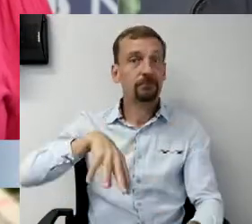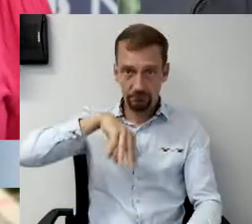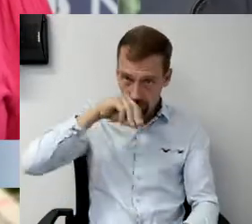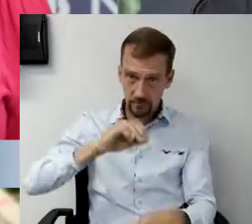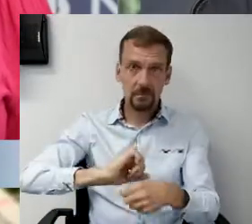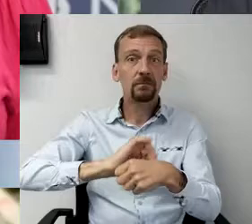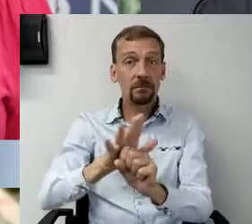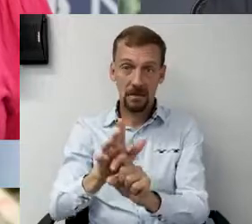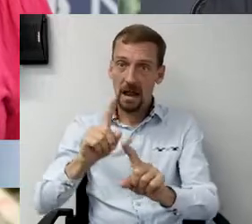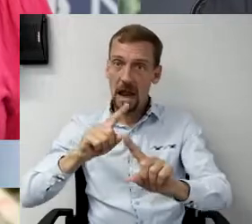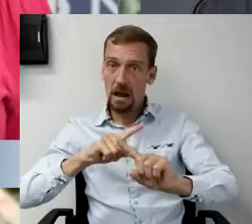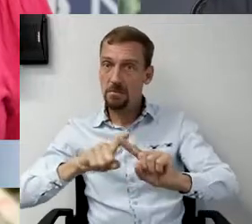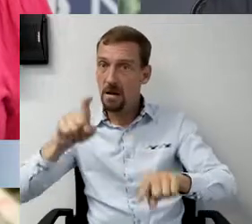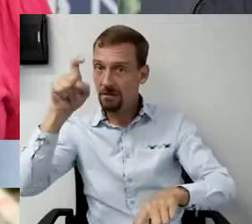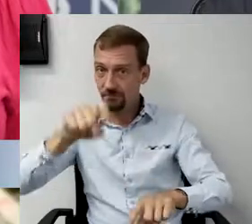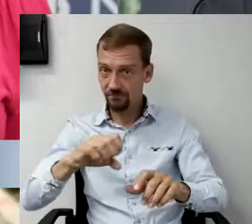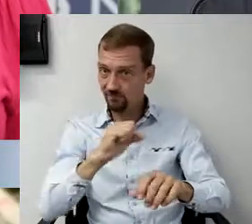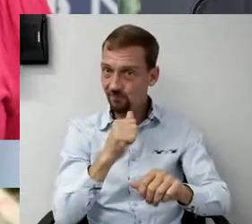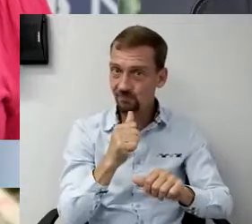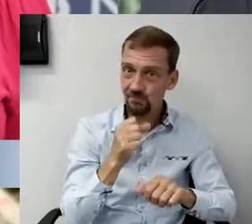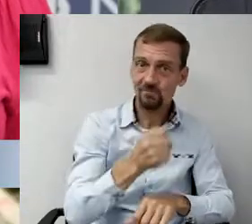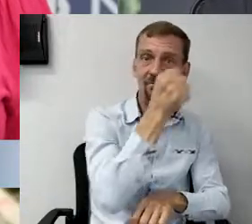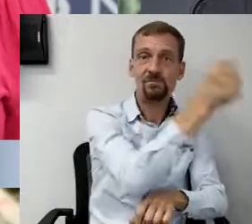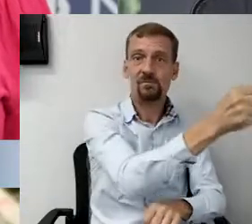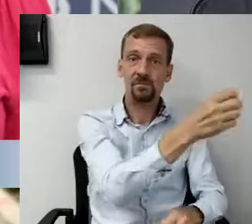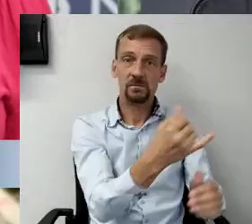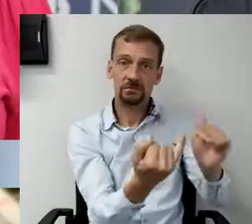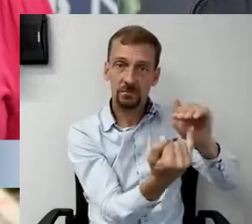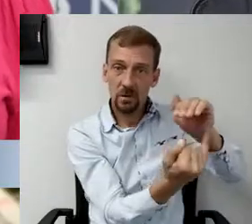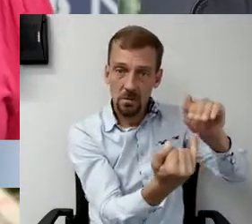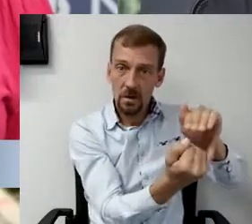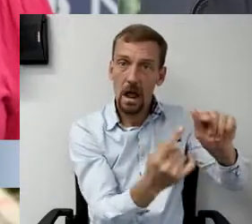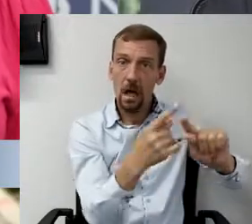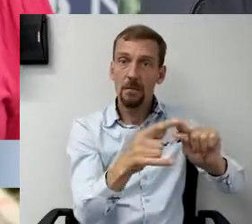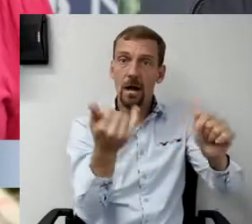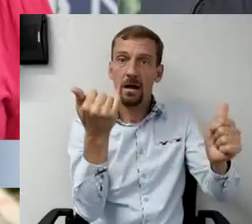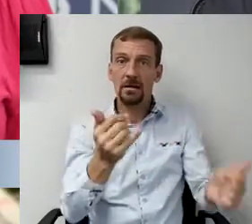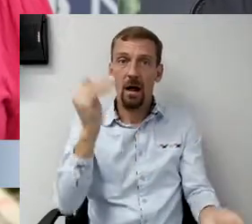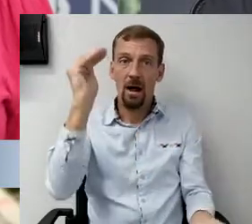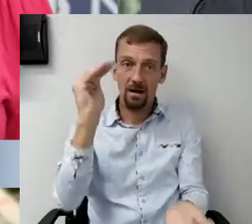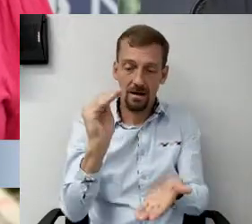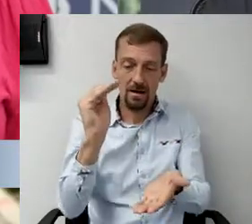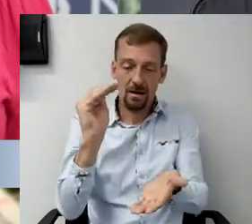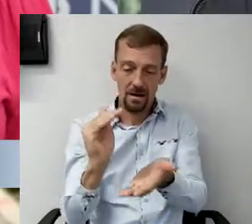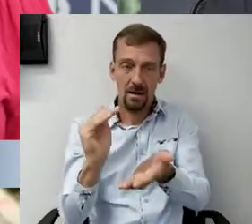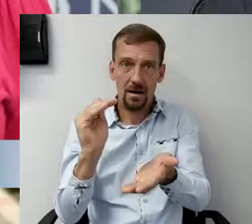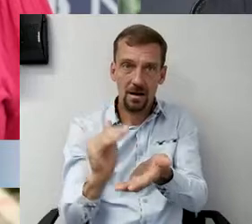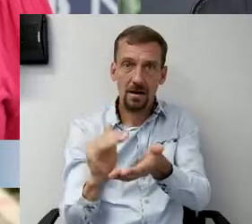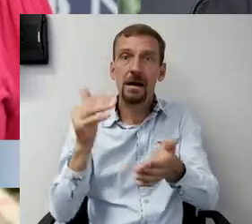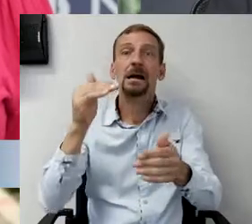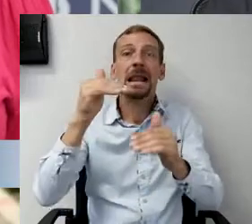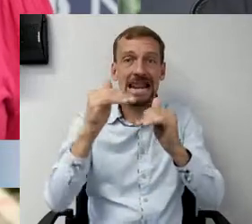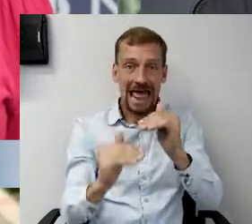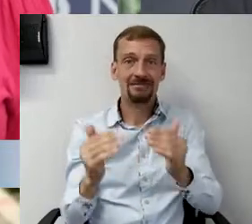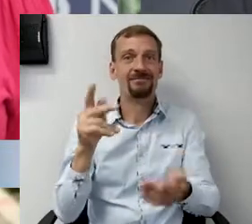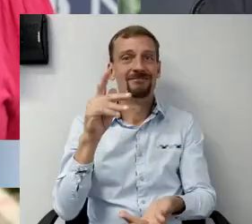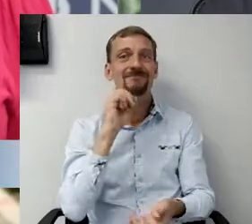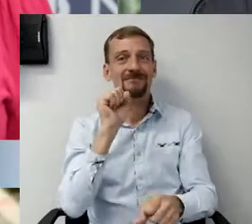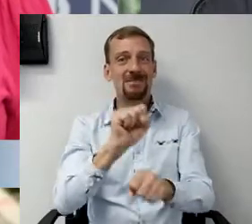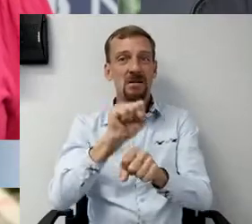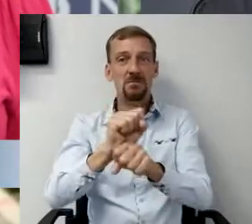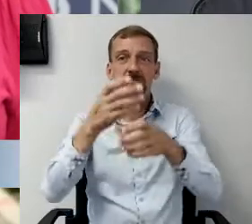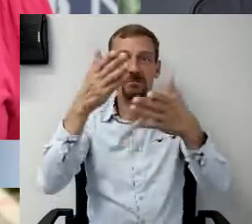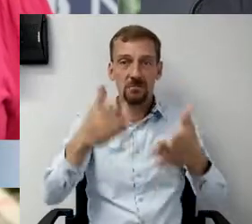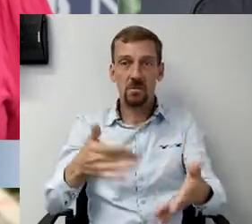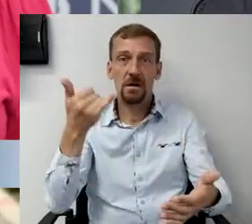had to be quarantined. But we're seeing fewer and fewer of our employees contracting the virus, and to have almost all